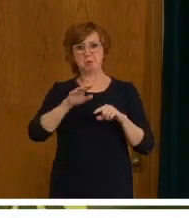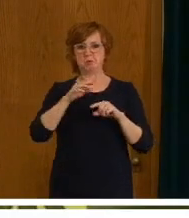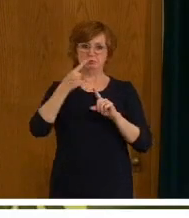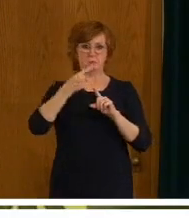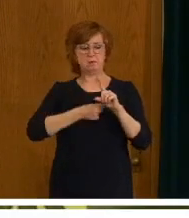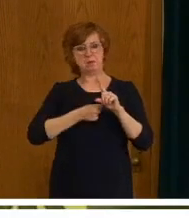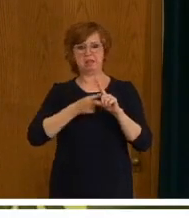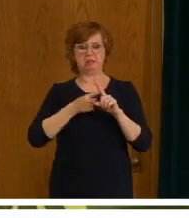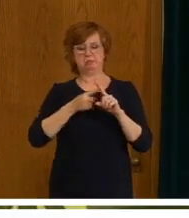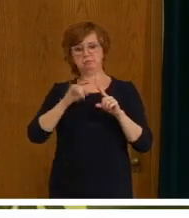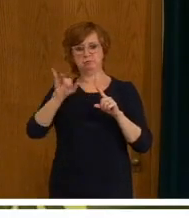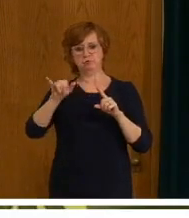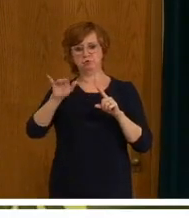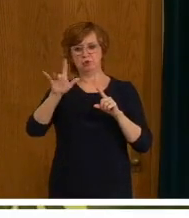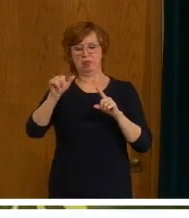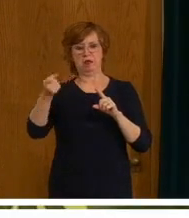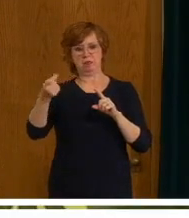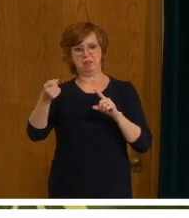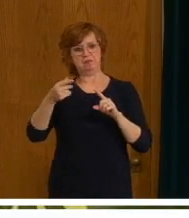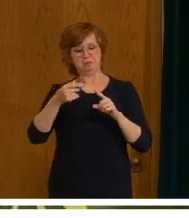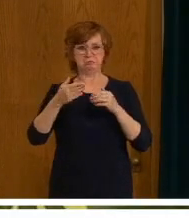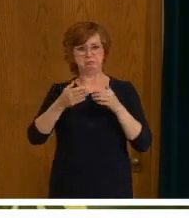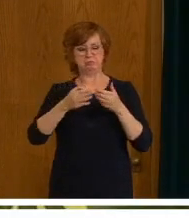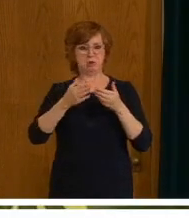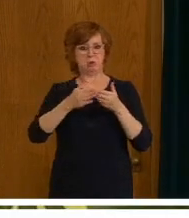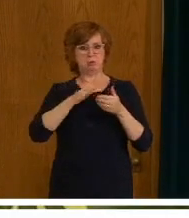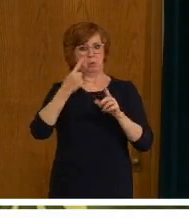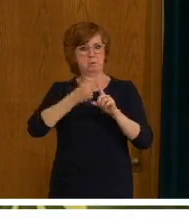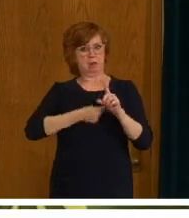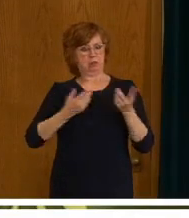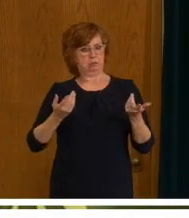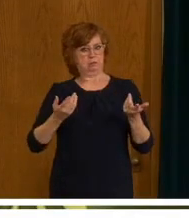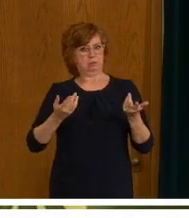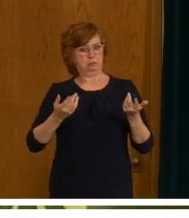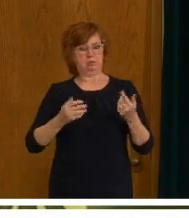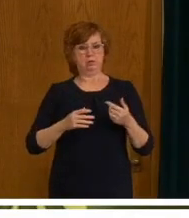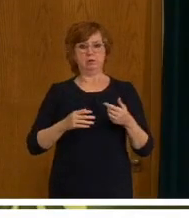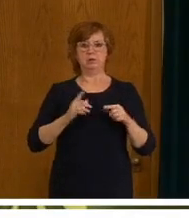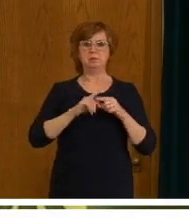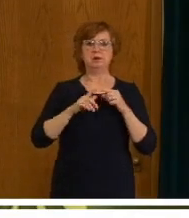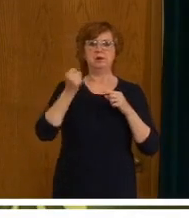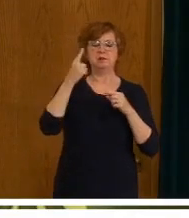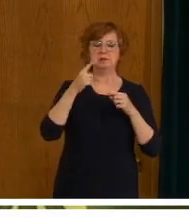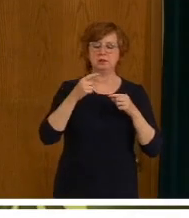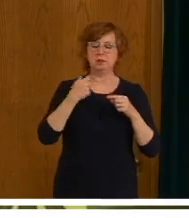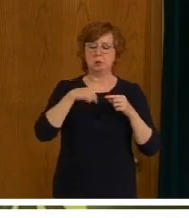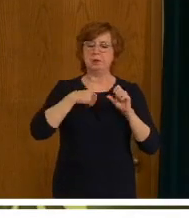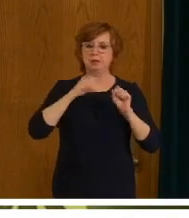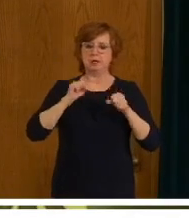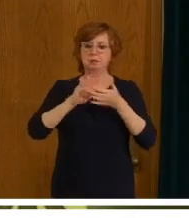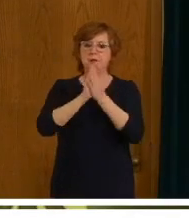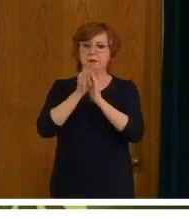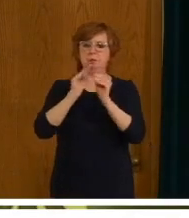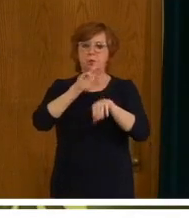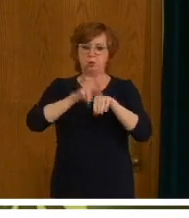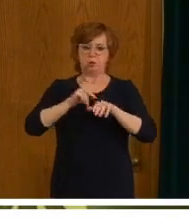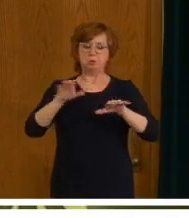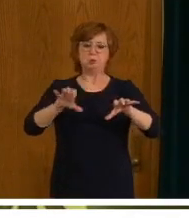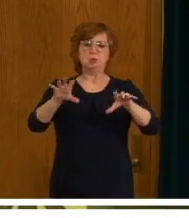we started offering vaccinations in schools in more than 40 communities across Saskatchewan. And I think we are going to